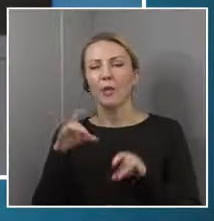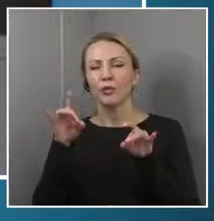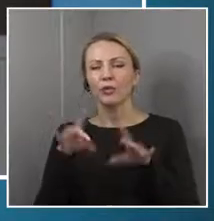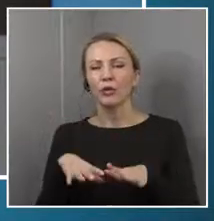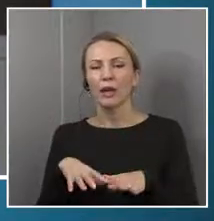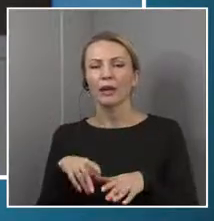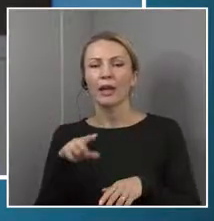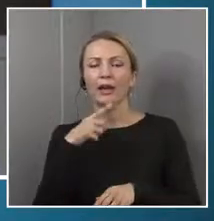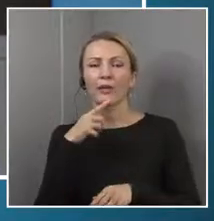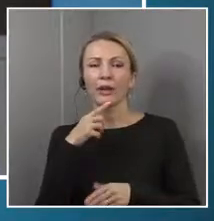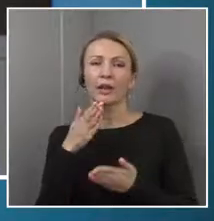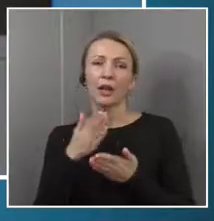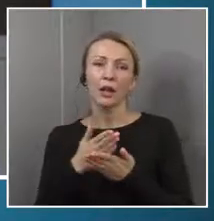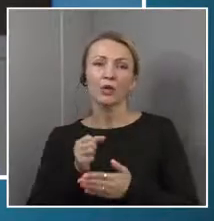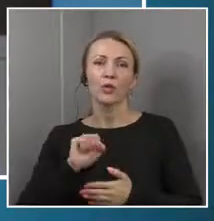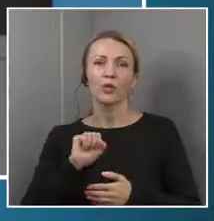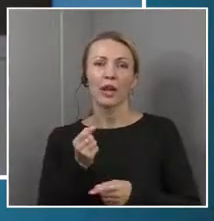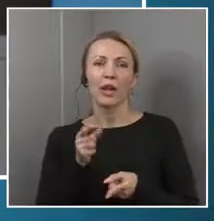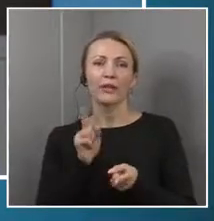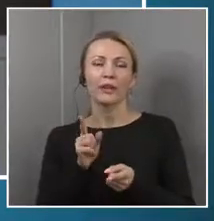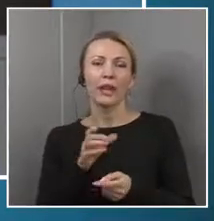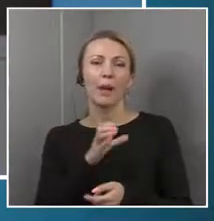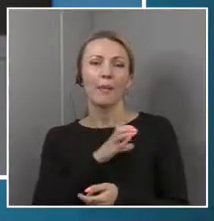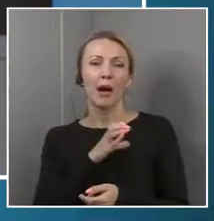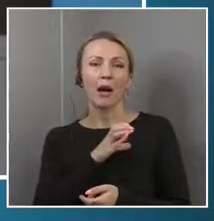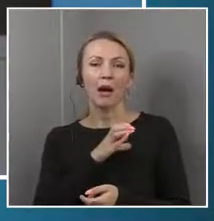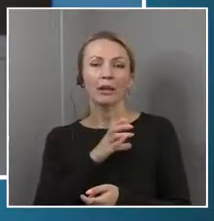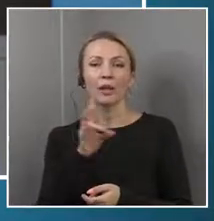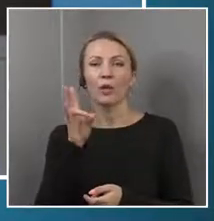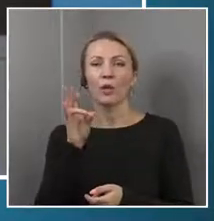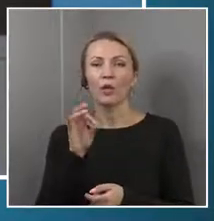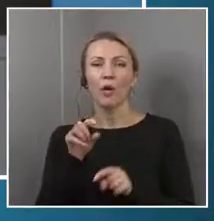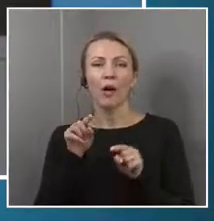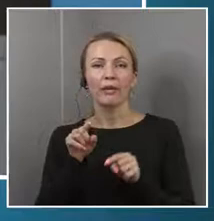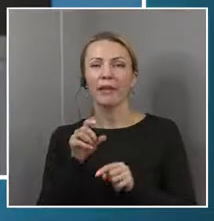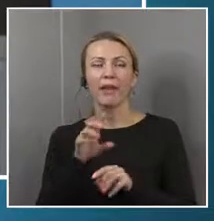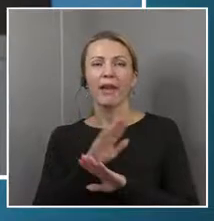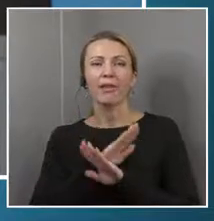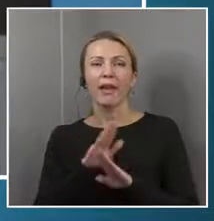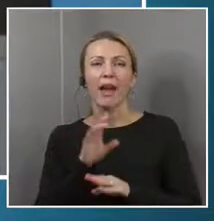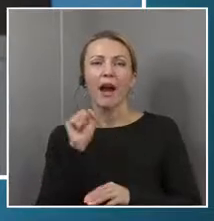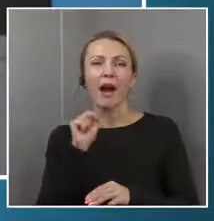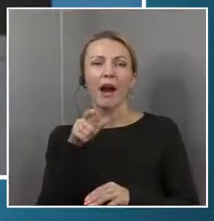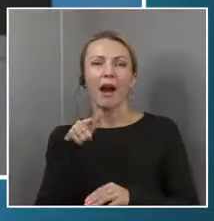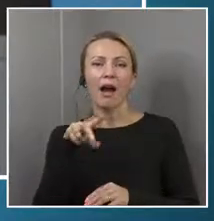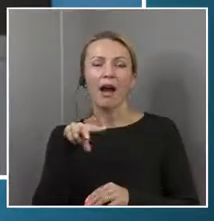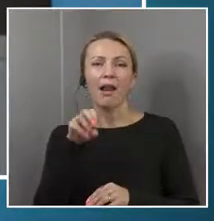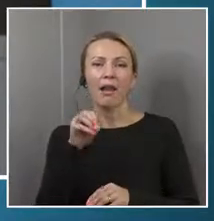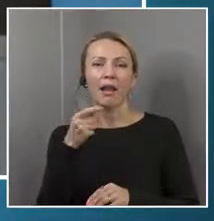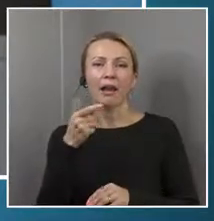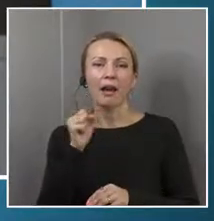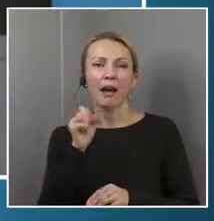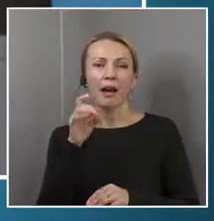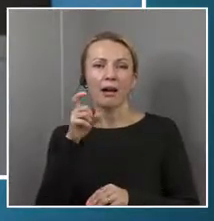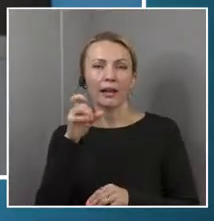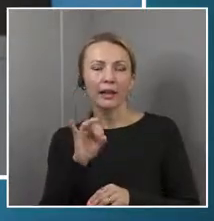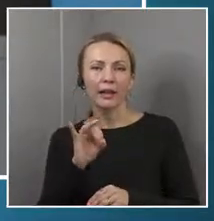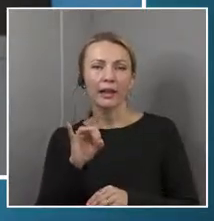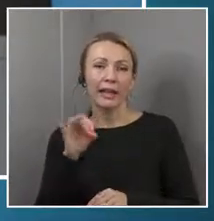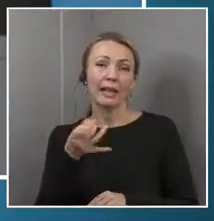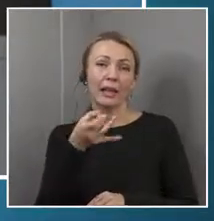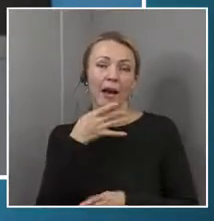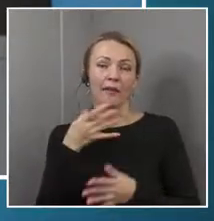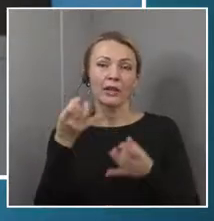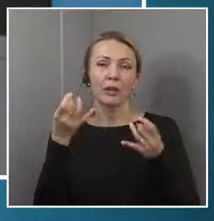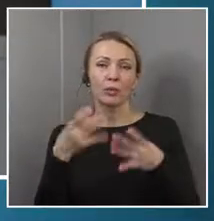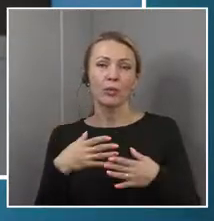makes their own decisions. Many of my friends are quite wealthy, and they have money,